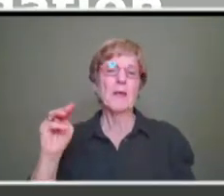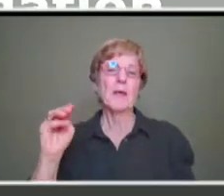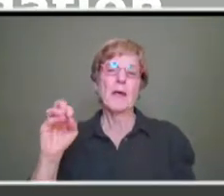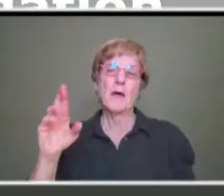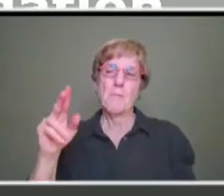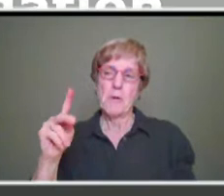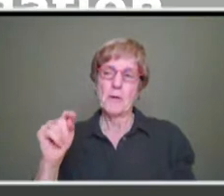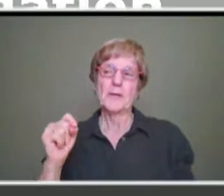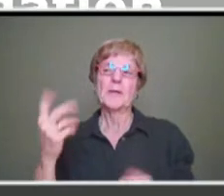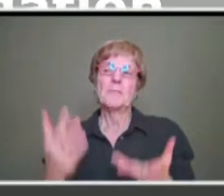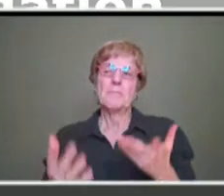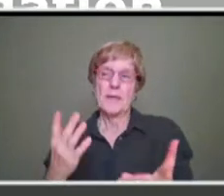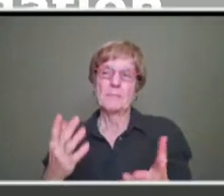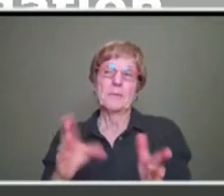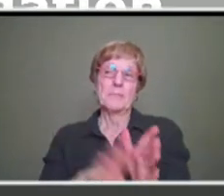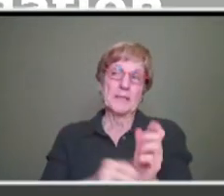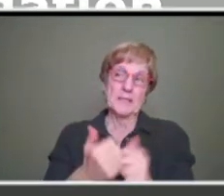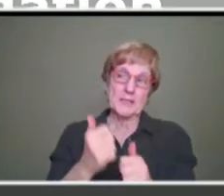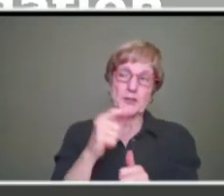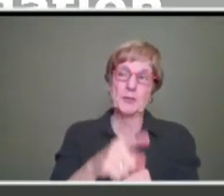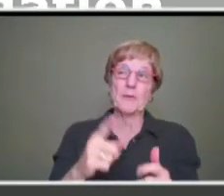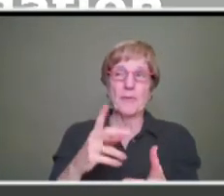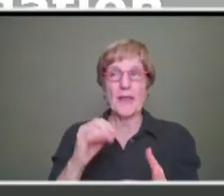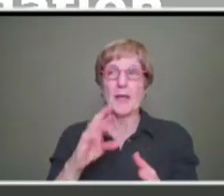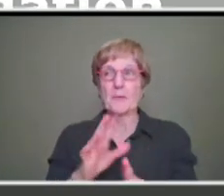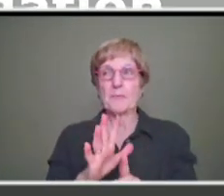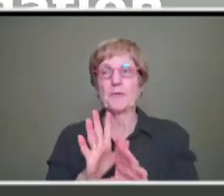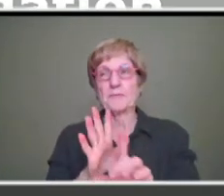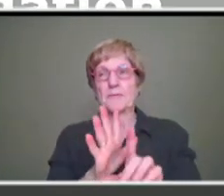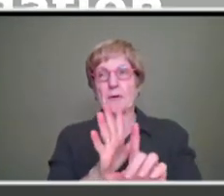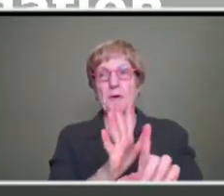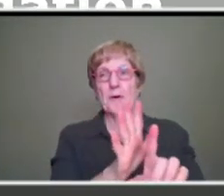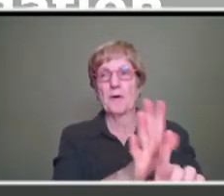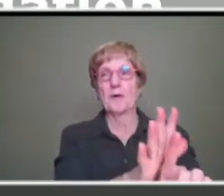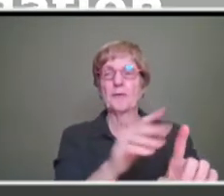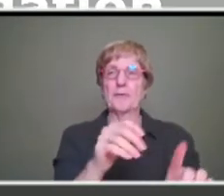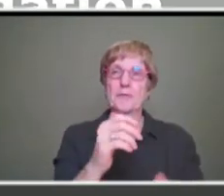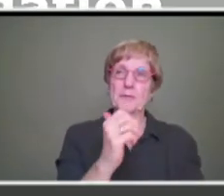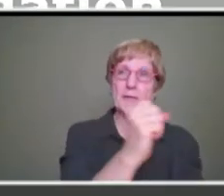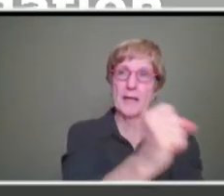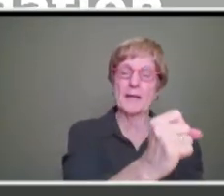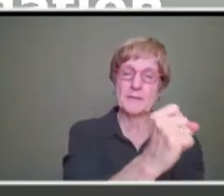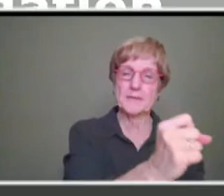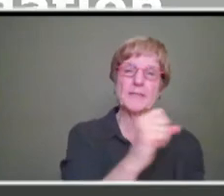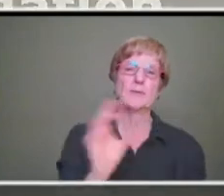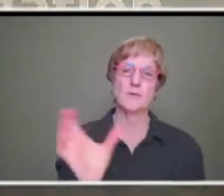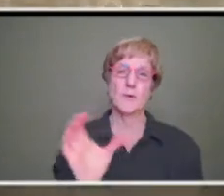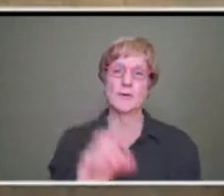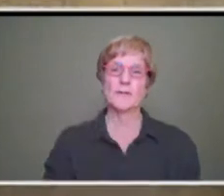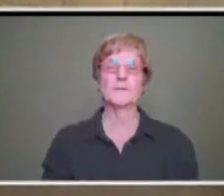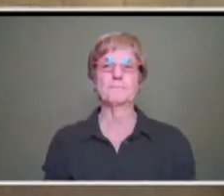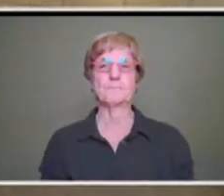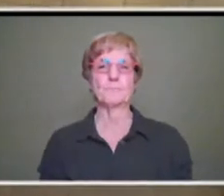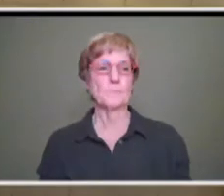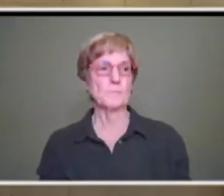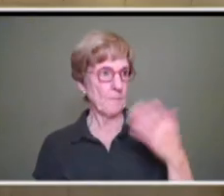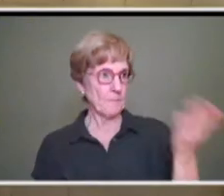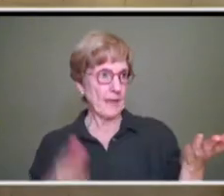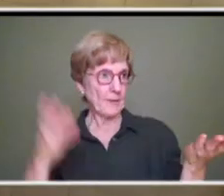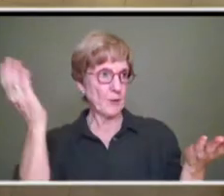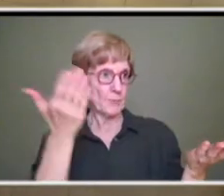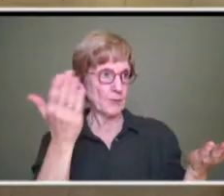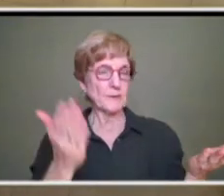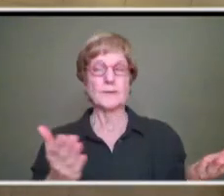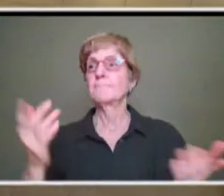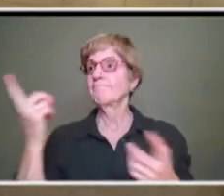driving that a little bit further down so with that we'll turn it over to the petitioner and we'll be happy to answer any questions you may have following their presentation thank